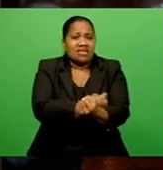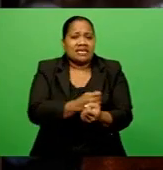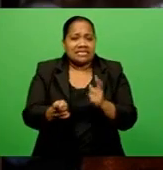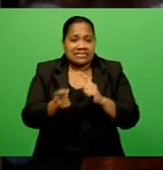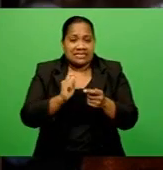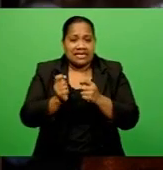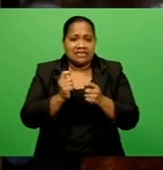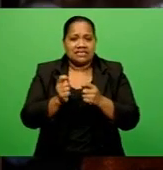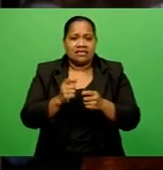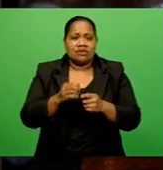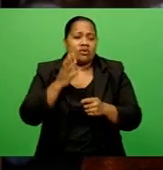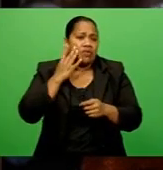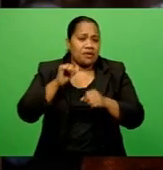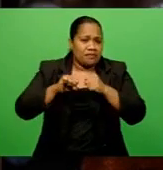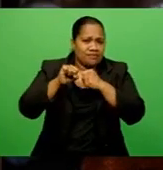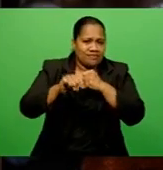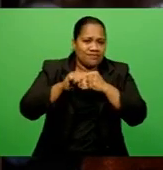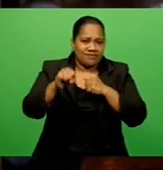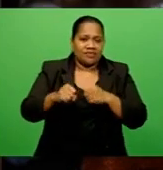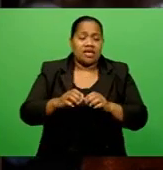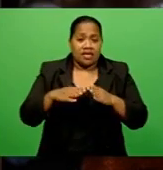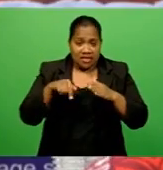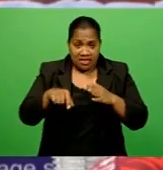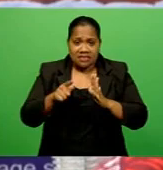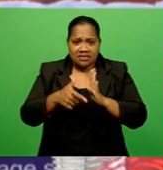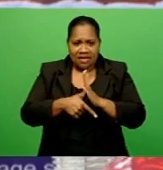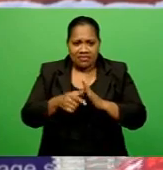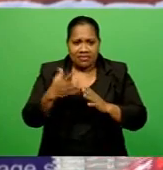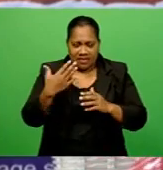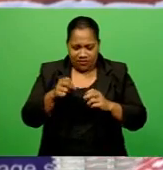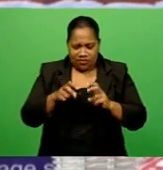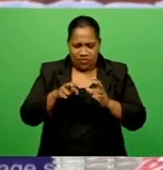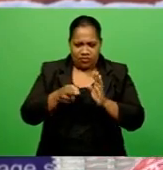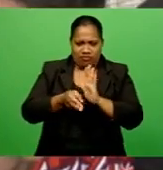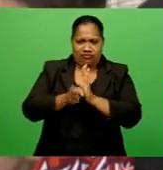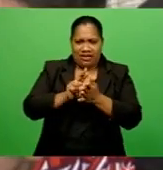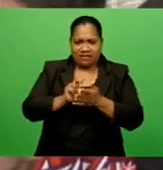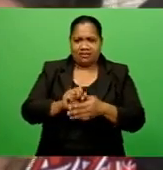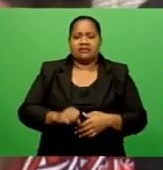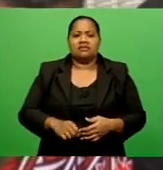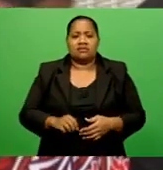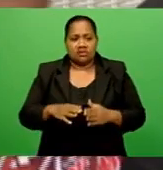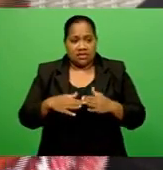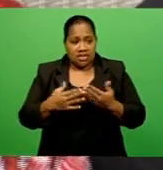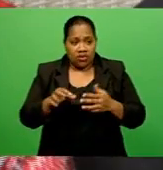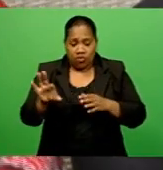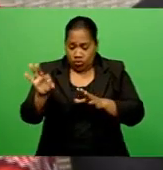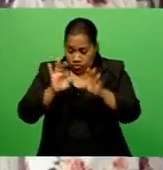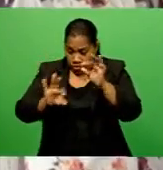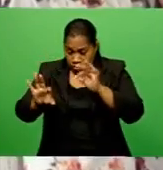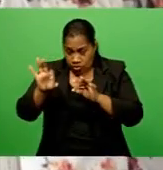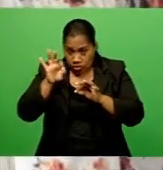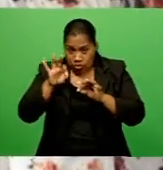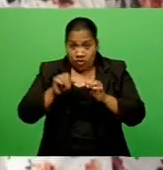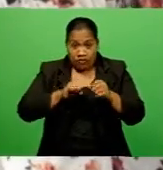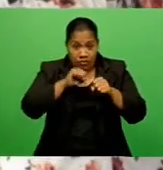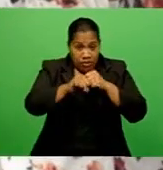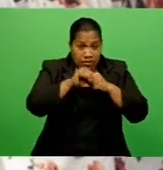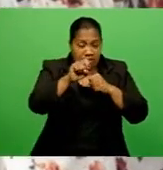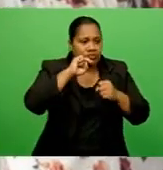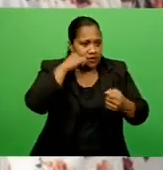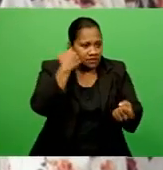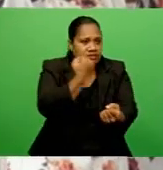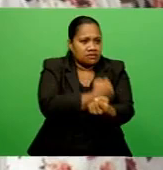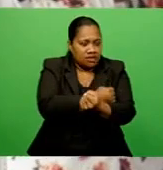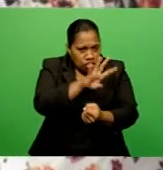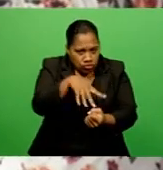but this time they've revised their steps. Chand says selected boxers will be checked before going in for their fight. This follows